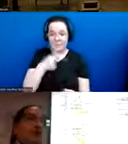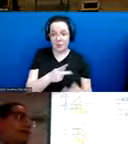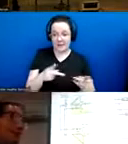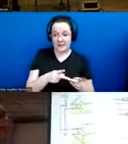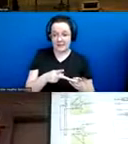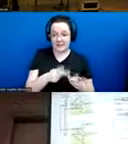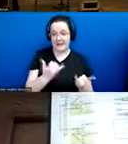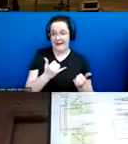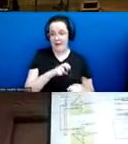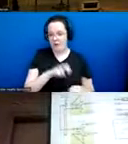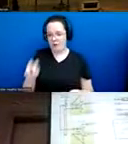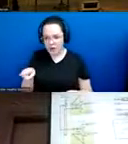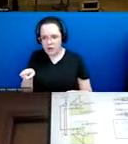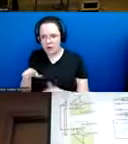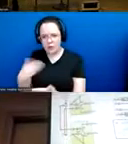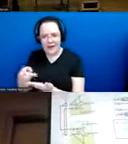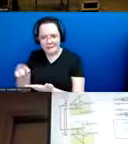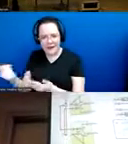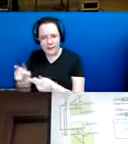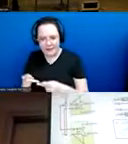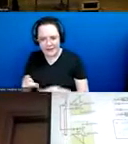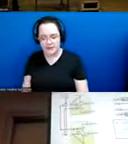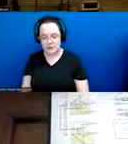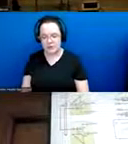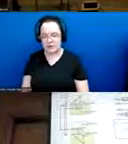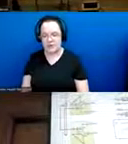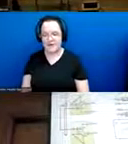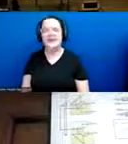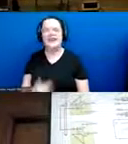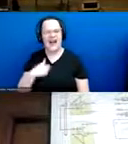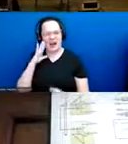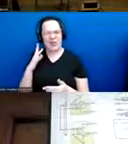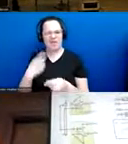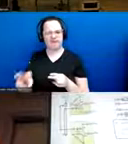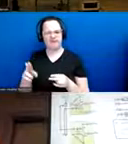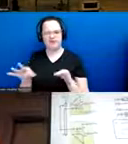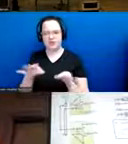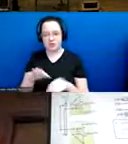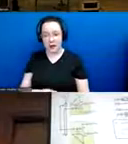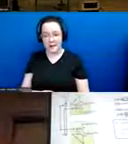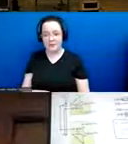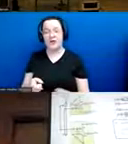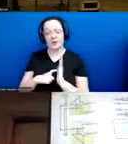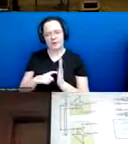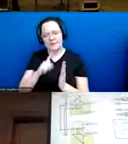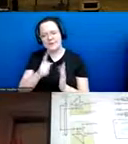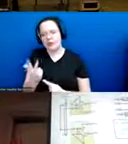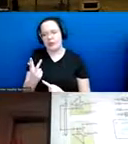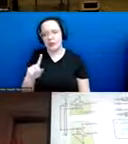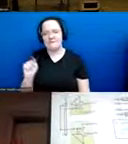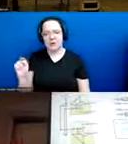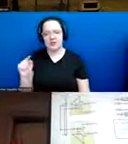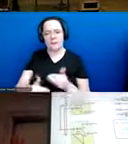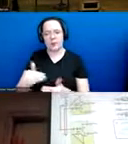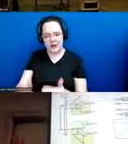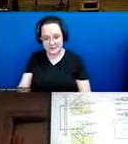one, right? And then here I describe this really quickly. What you need is basically it's a 3-photon process, right? You need to have one